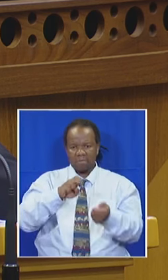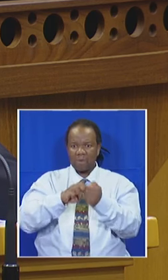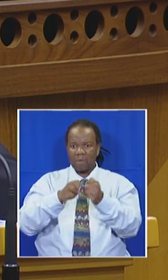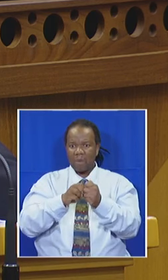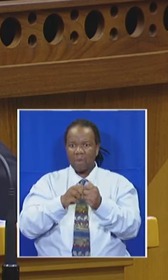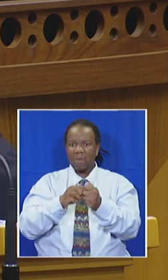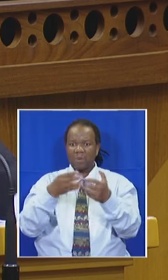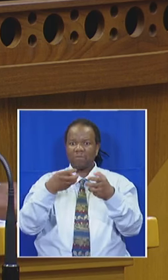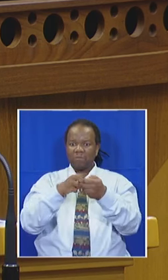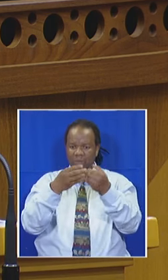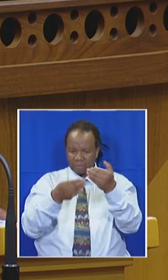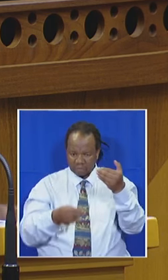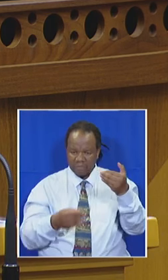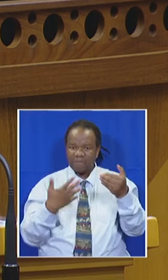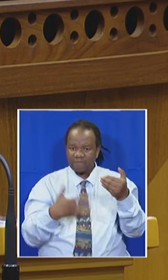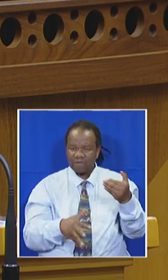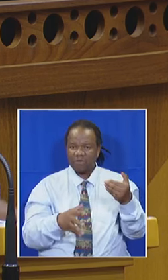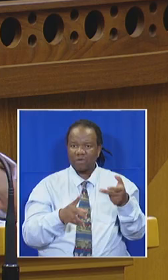The university debt of